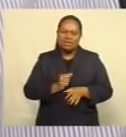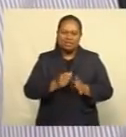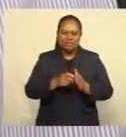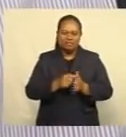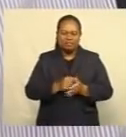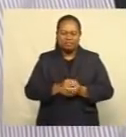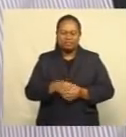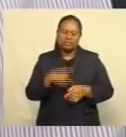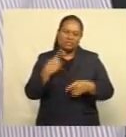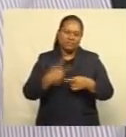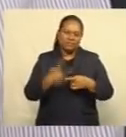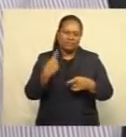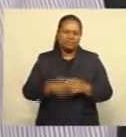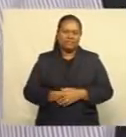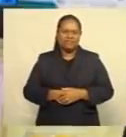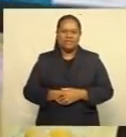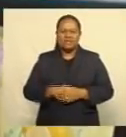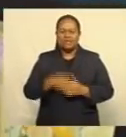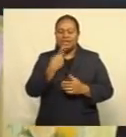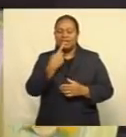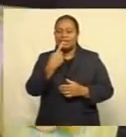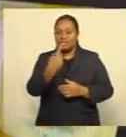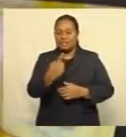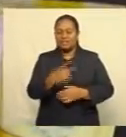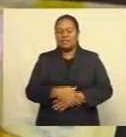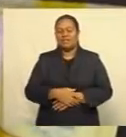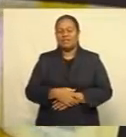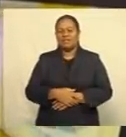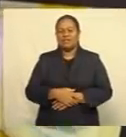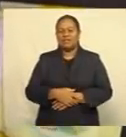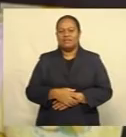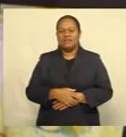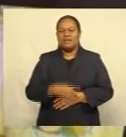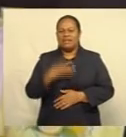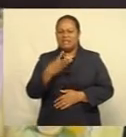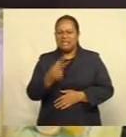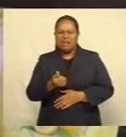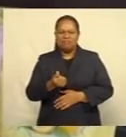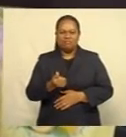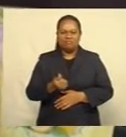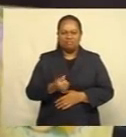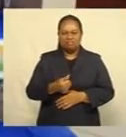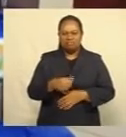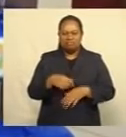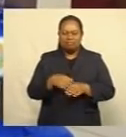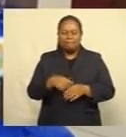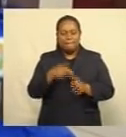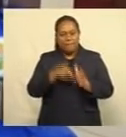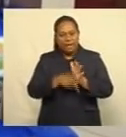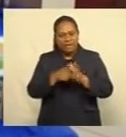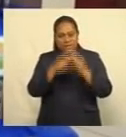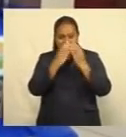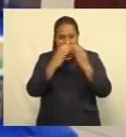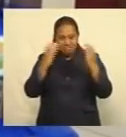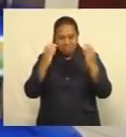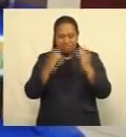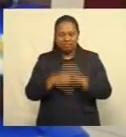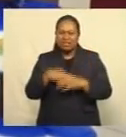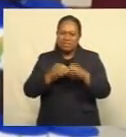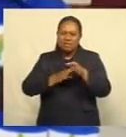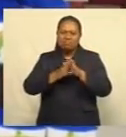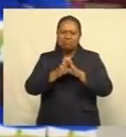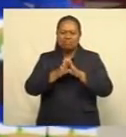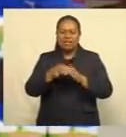shelves quickly. Abraham has revealed there have been some spikes in the price of face masks. He has reminded traders to